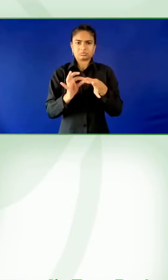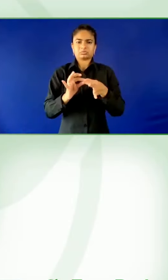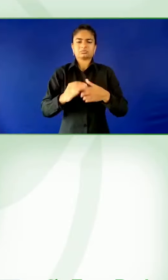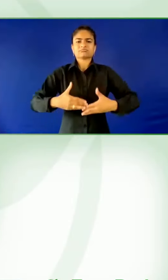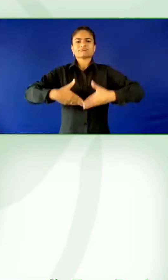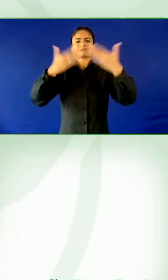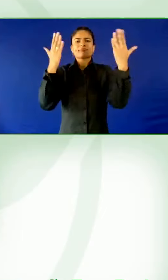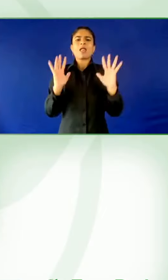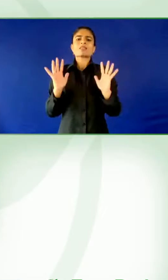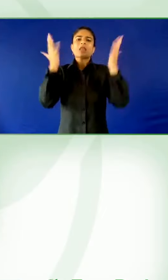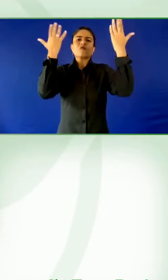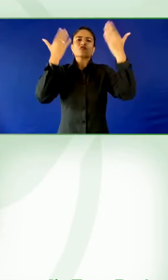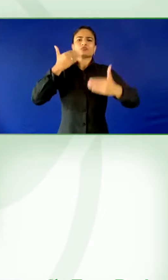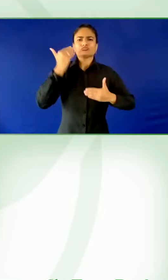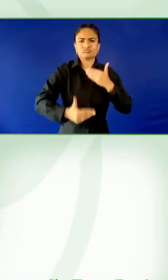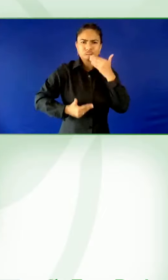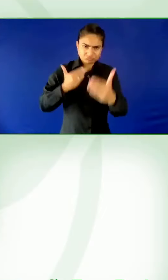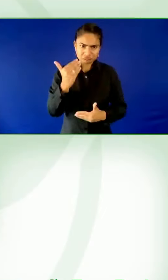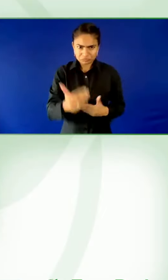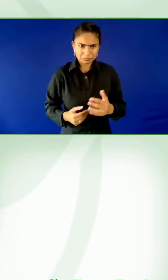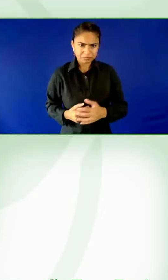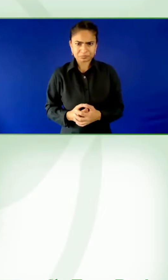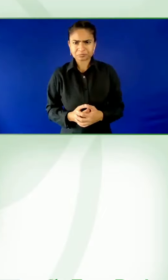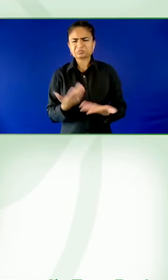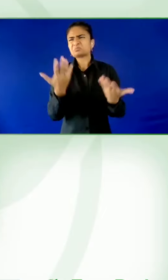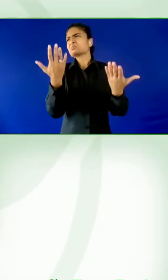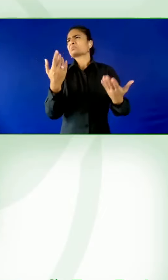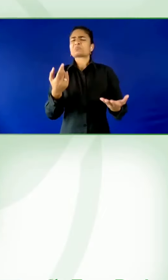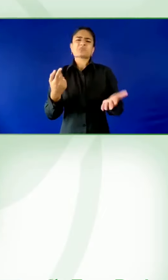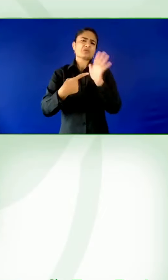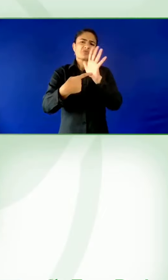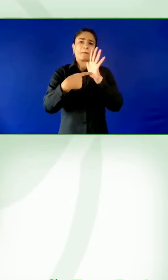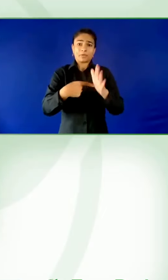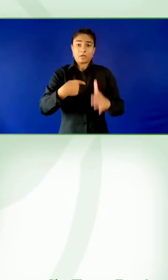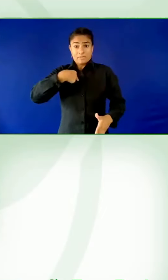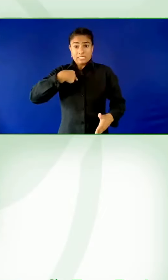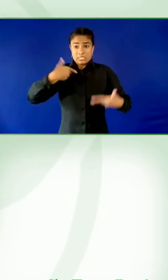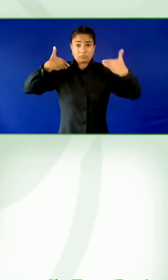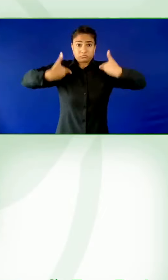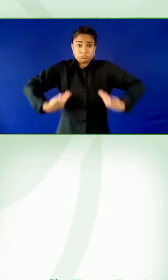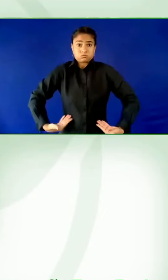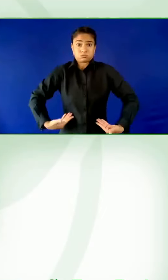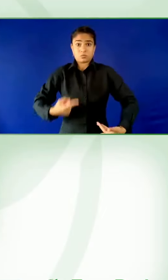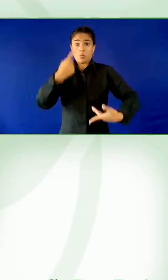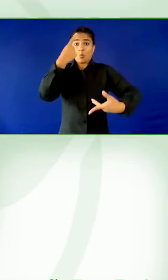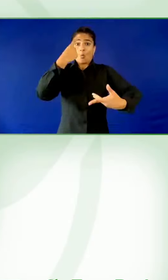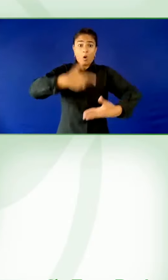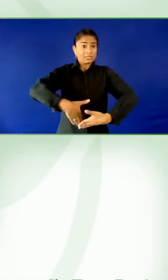I belong to a multiple disability background, including dyslexia, which is an invisible disability, very difficult to deal